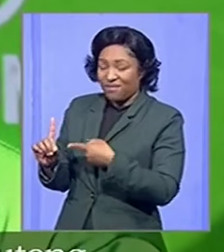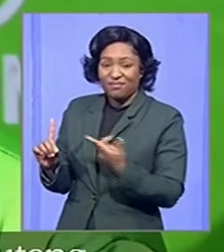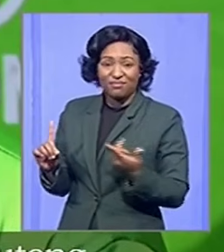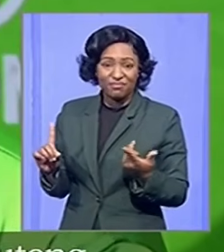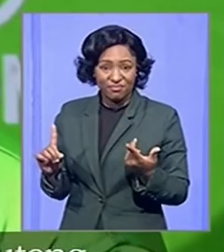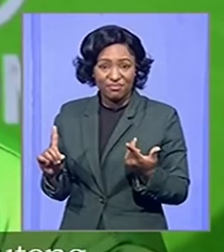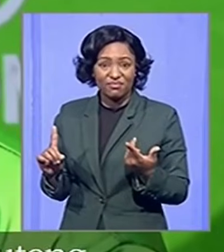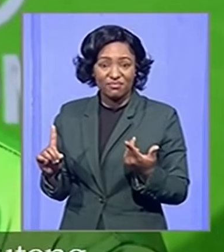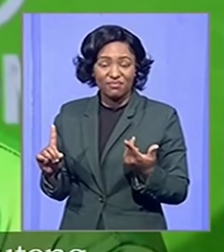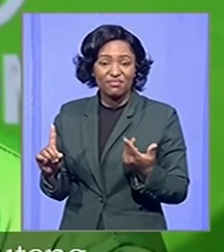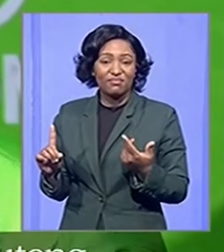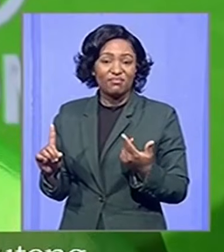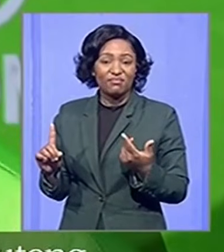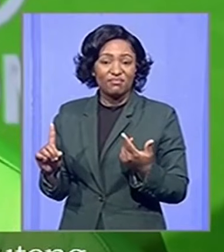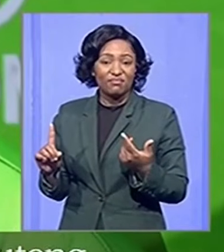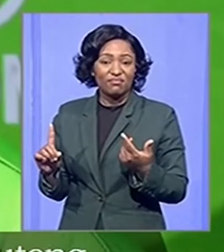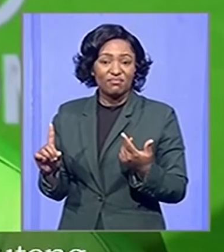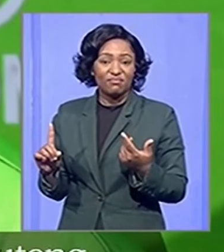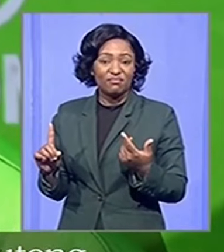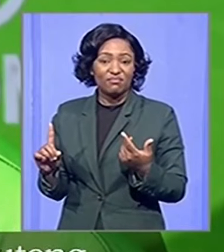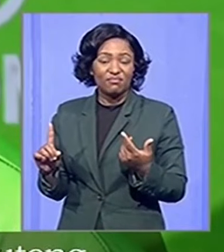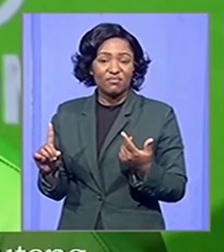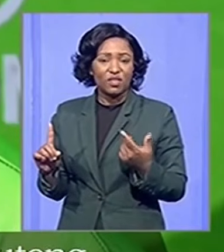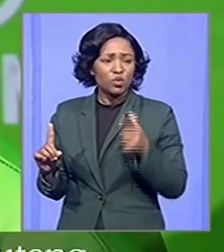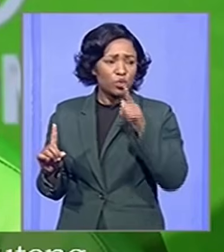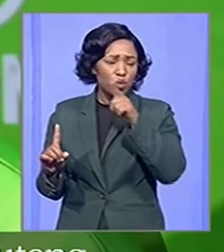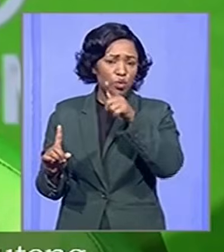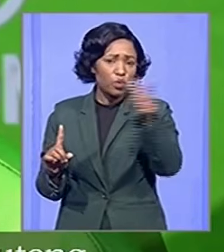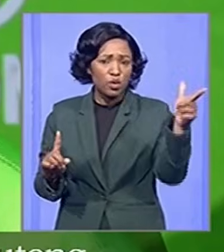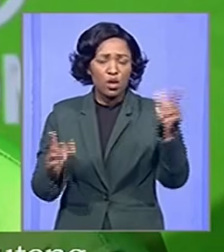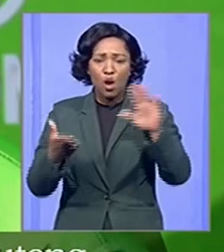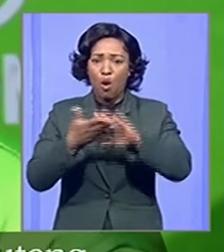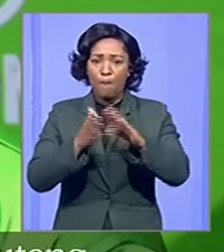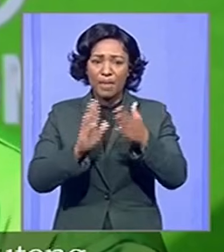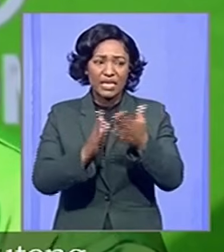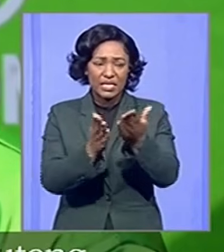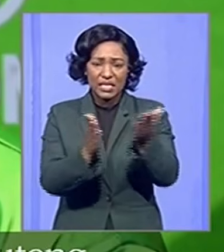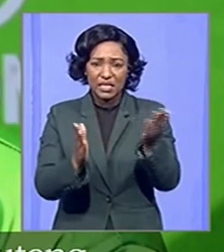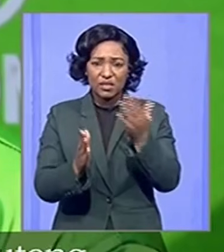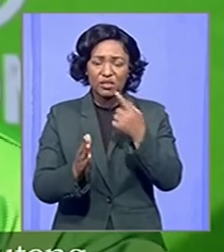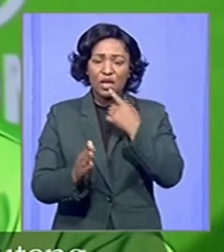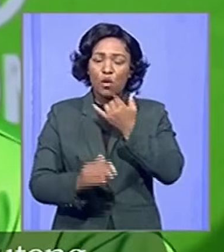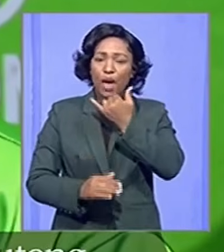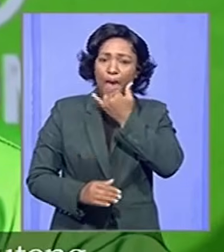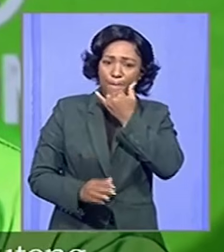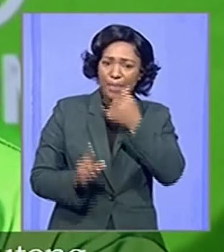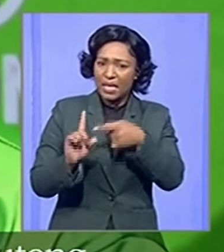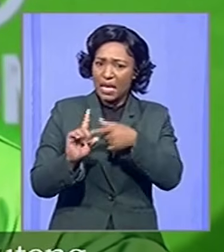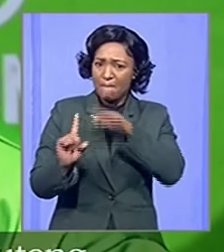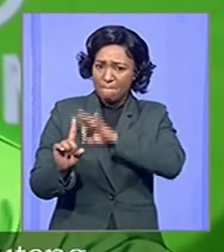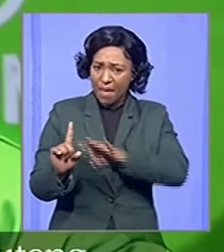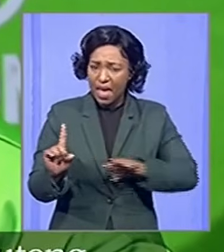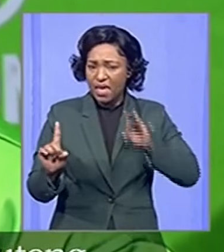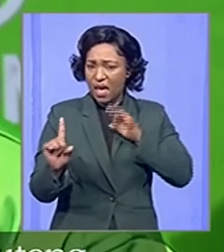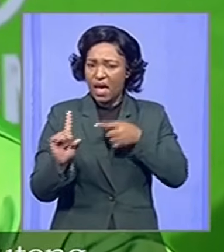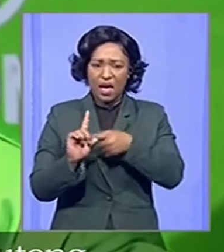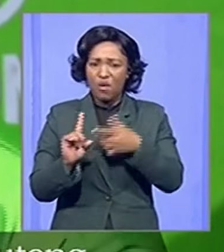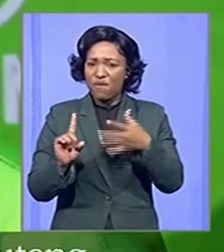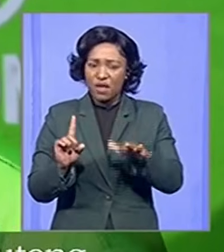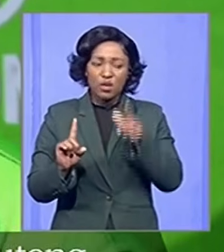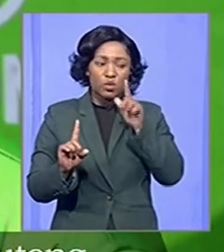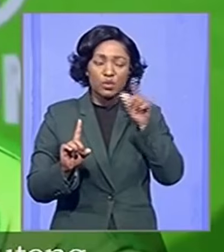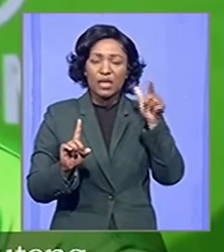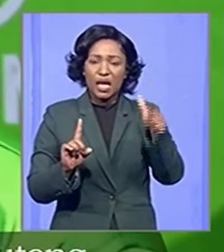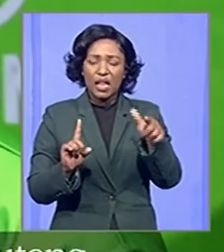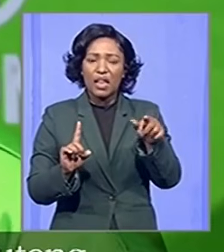in a good state said to our residents that we are happy with the current mayor. So we said to the ANC,